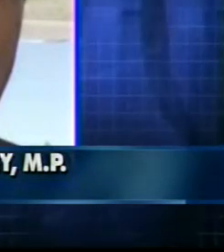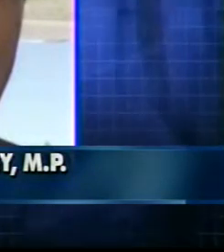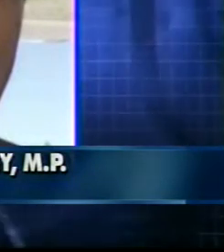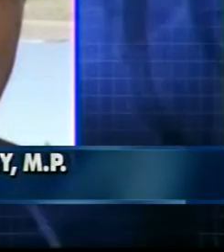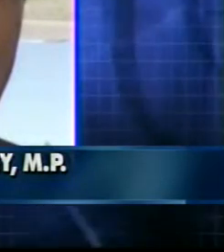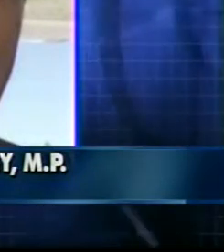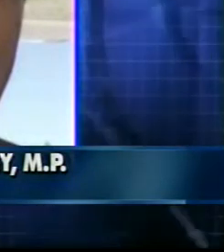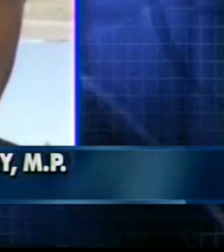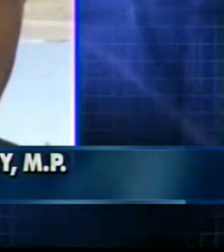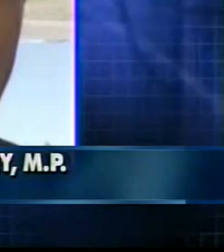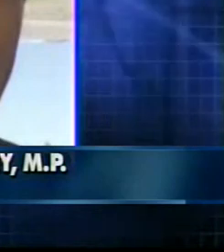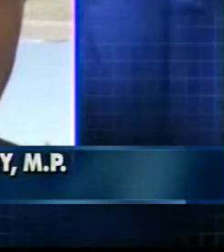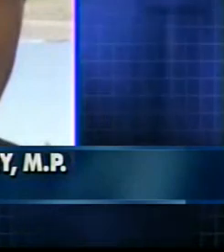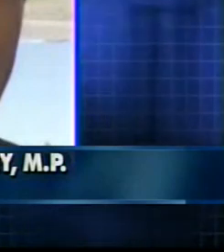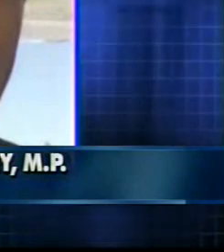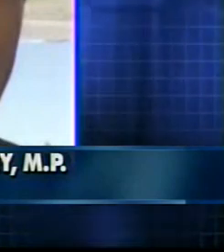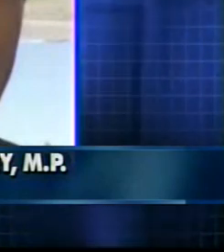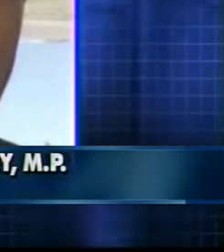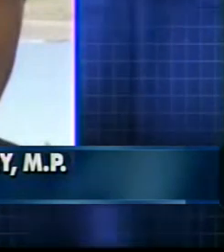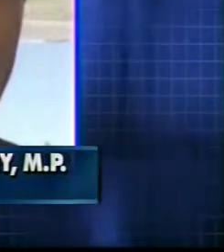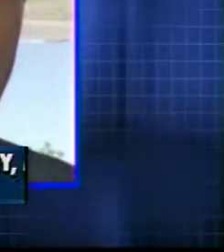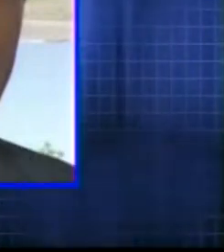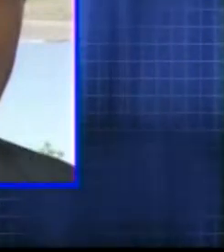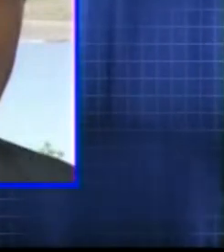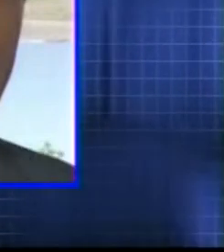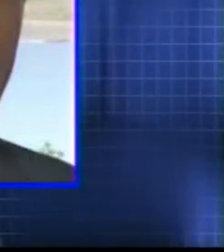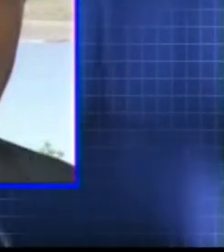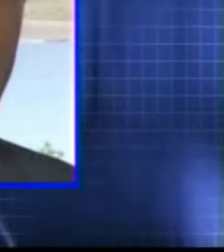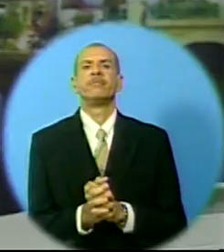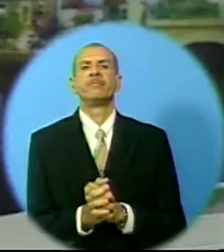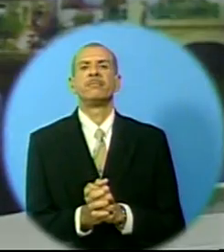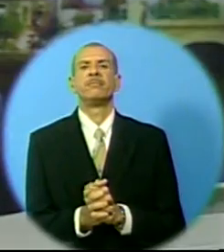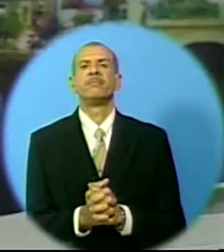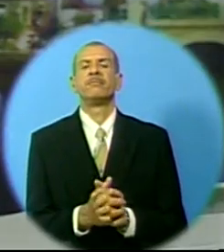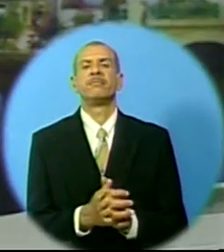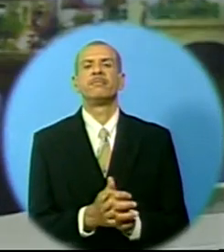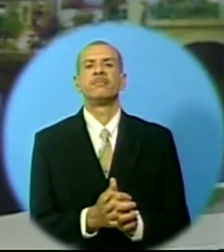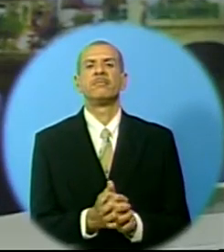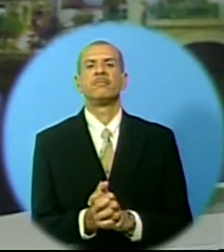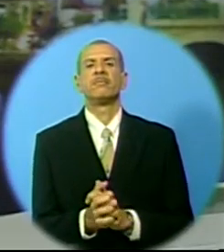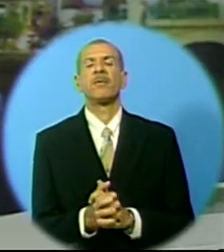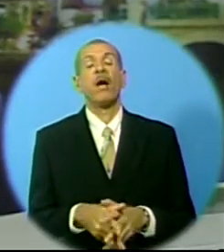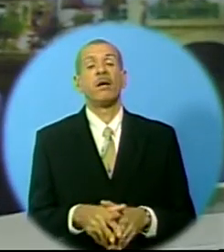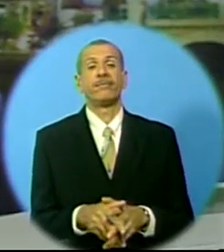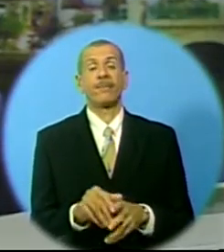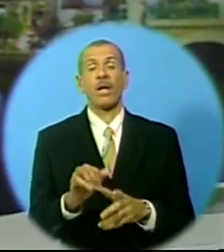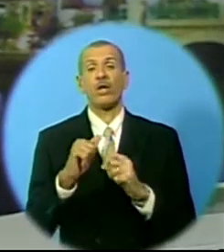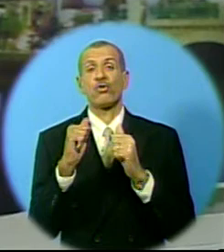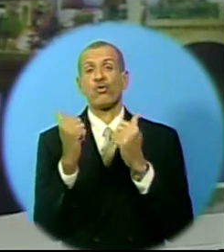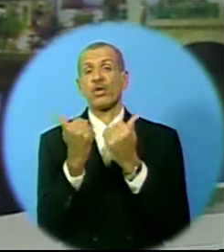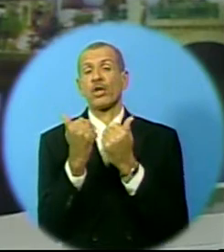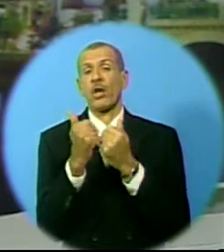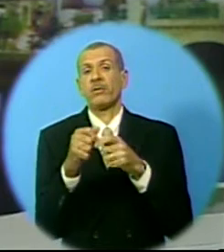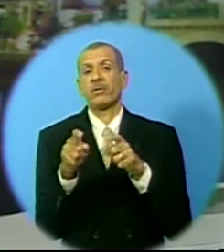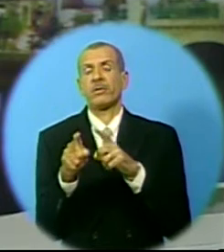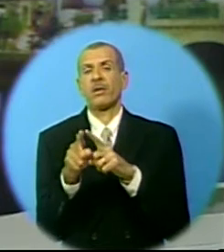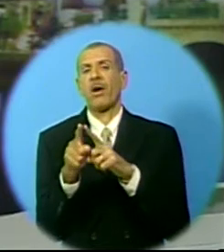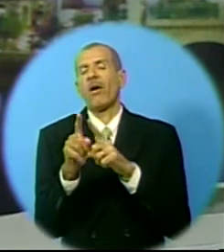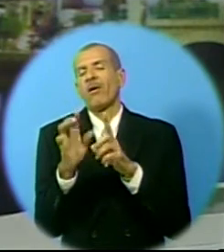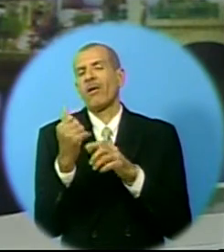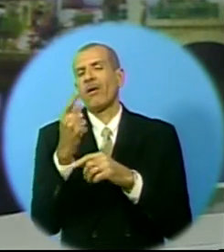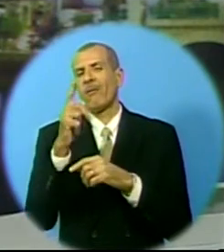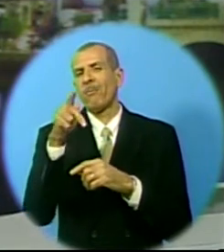have it implemented in terms of enforcement. Meantime, the Association of Public